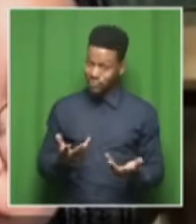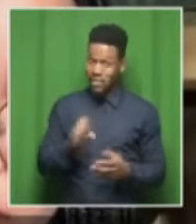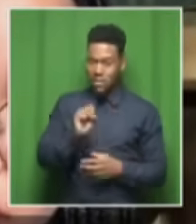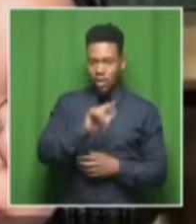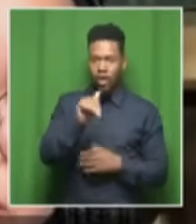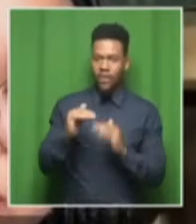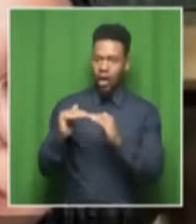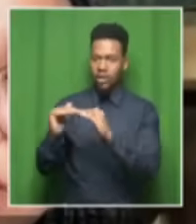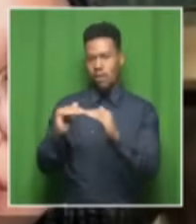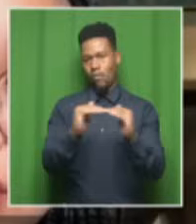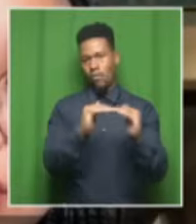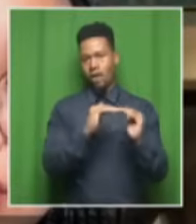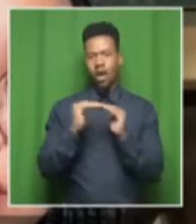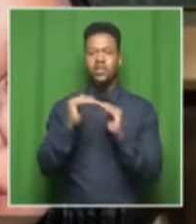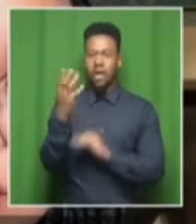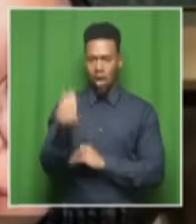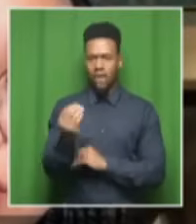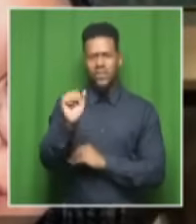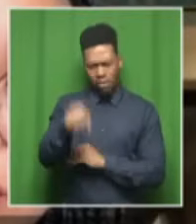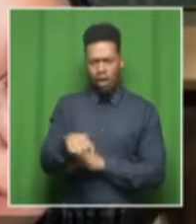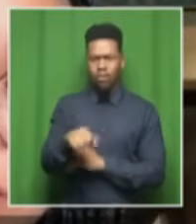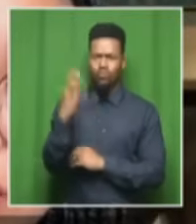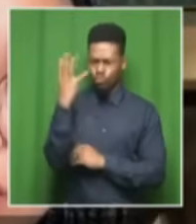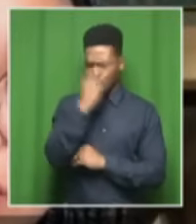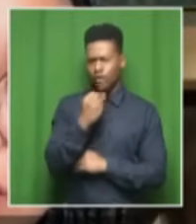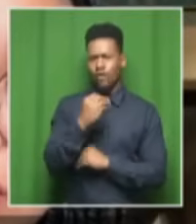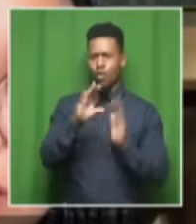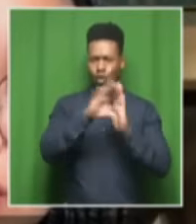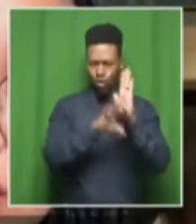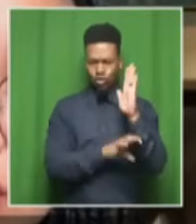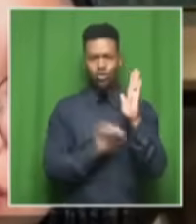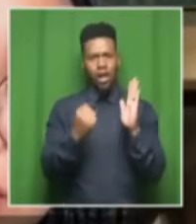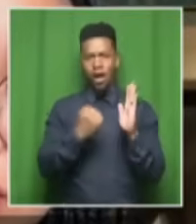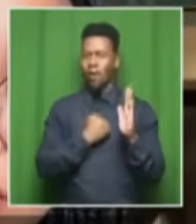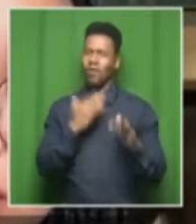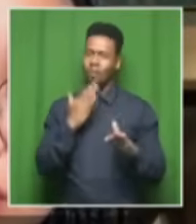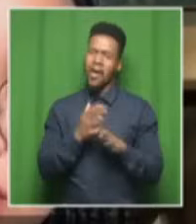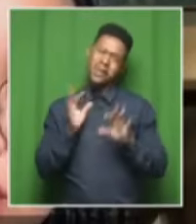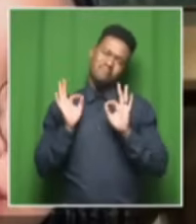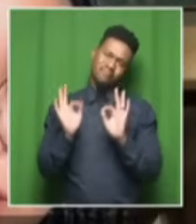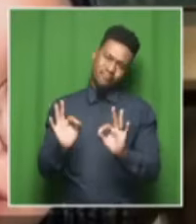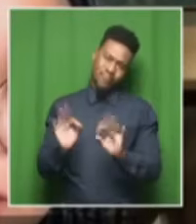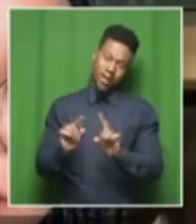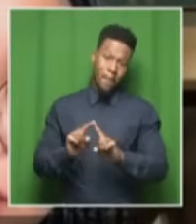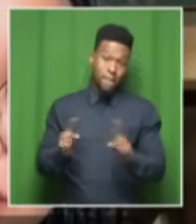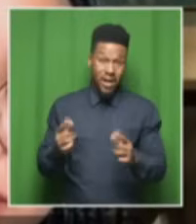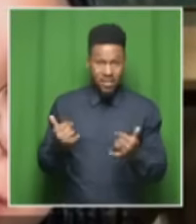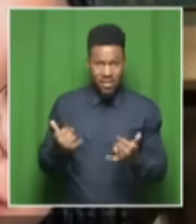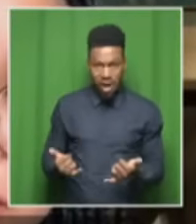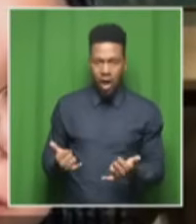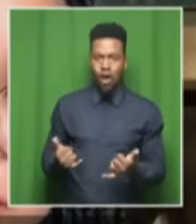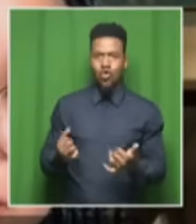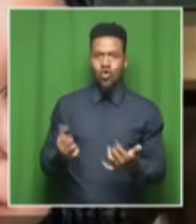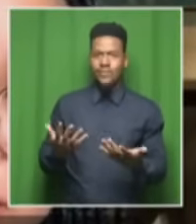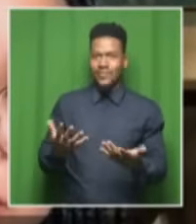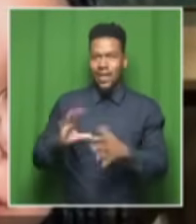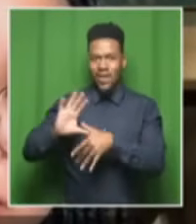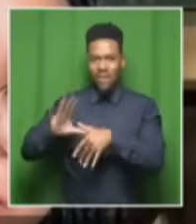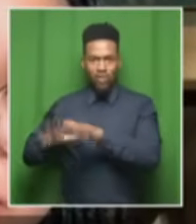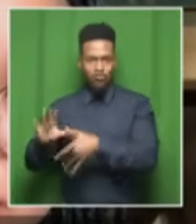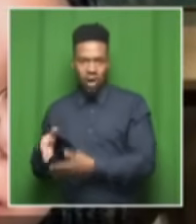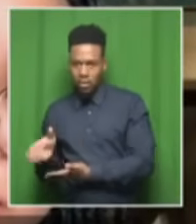theoretically is a beautiful country. Our constitution theoretically would work wonderfully, but now because of the lack of infrastructures in place and the